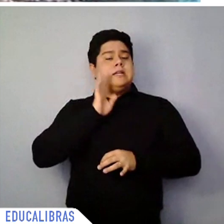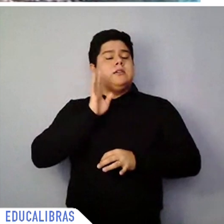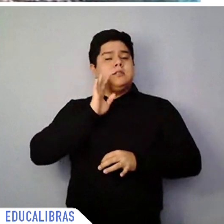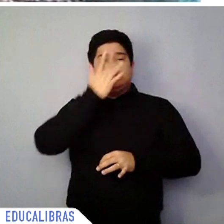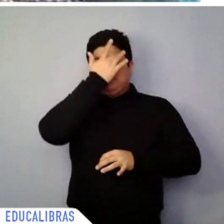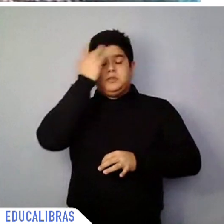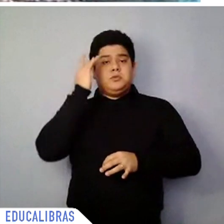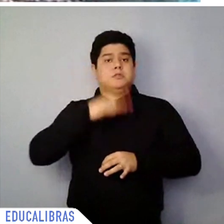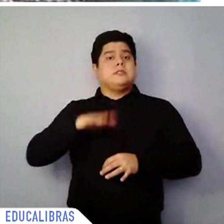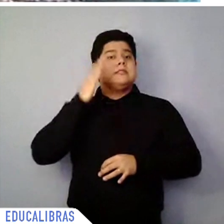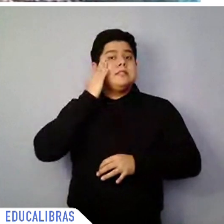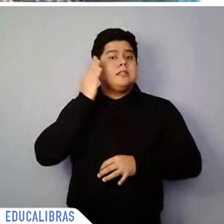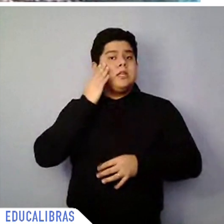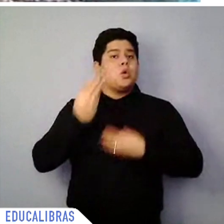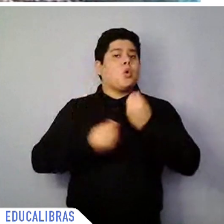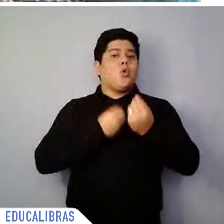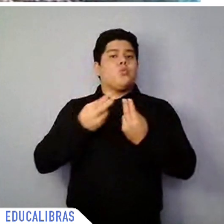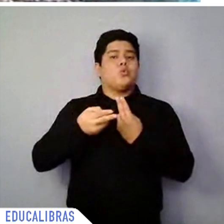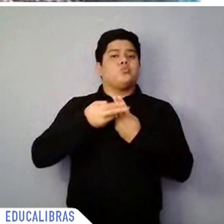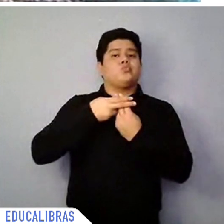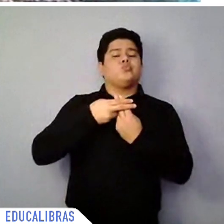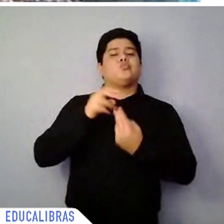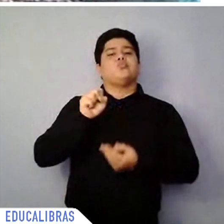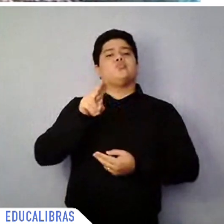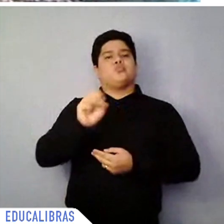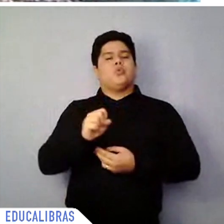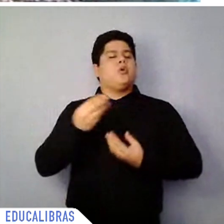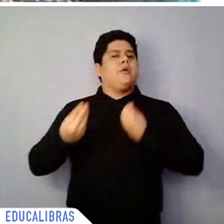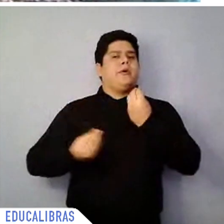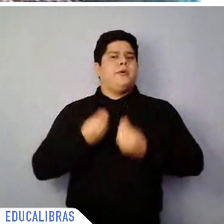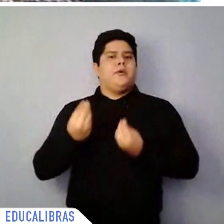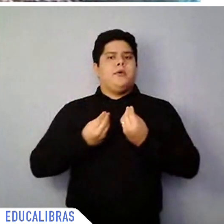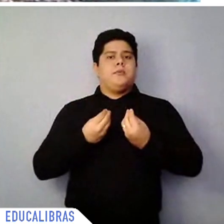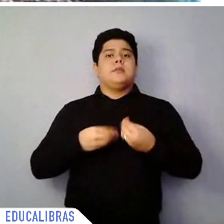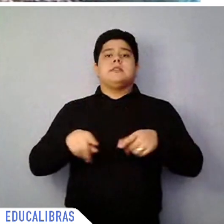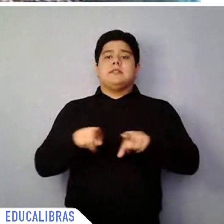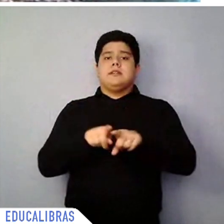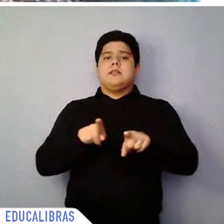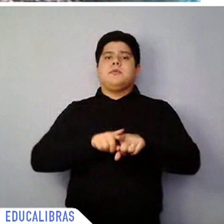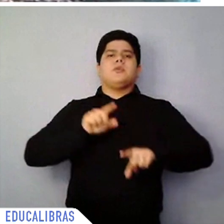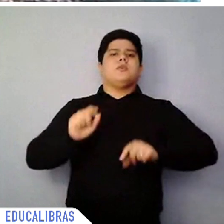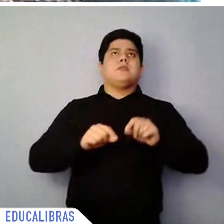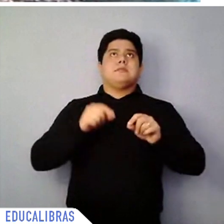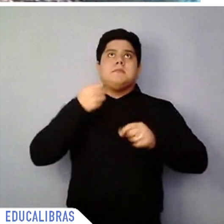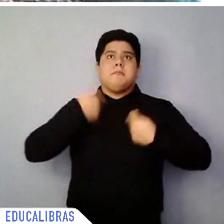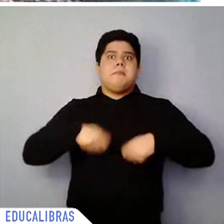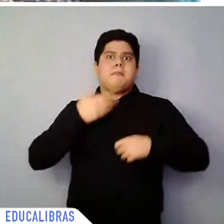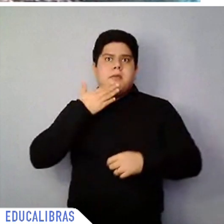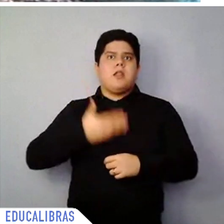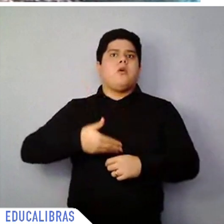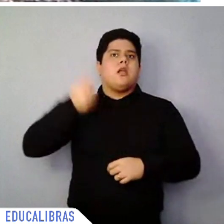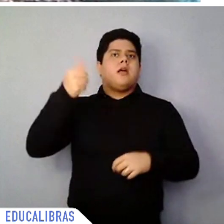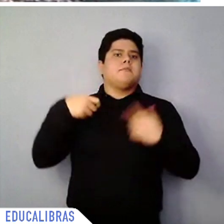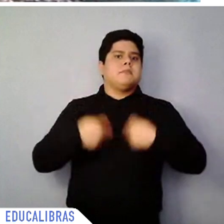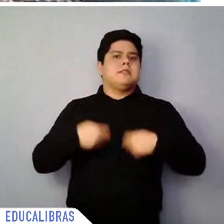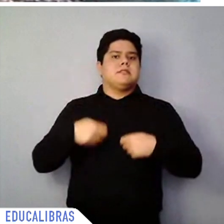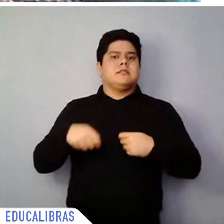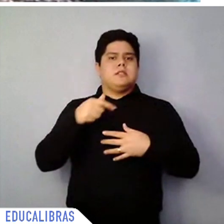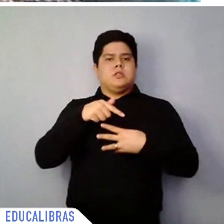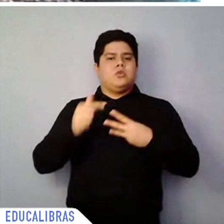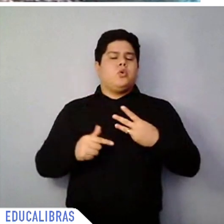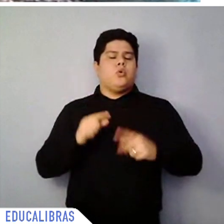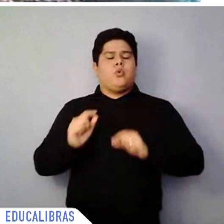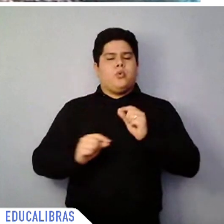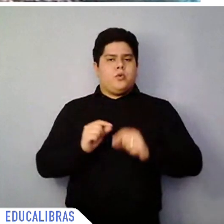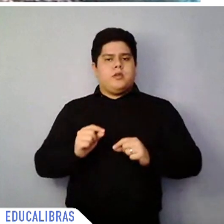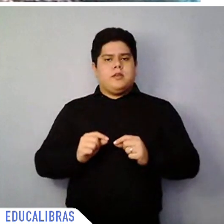does this coordination happen? It's good for people to understand how the unified health system works and what needs to be improved.